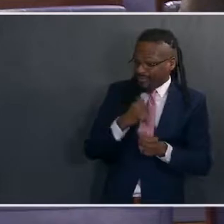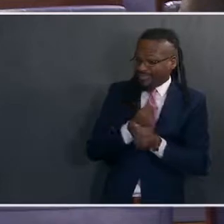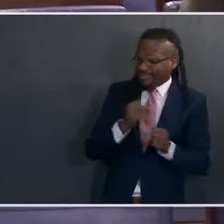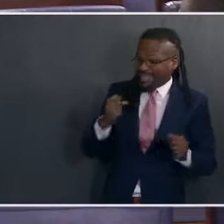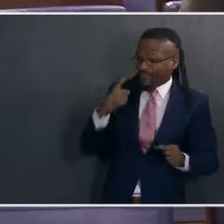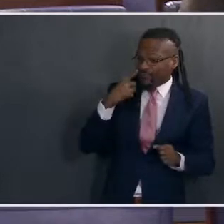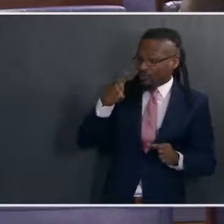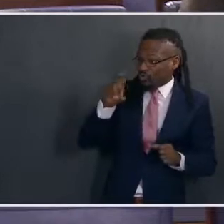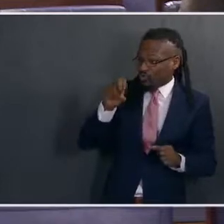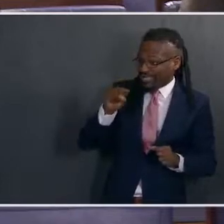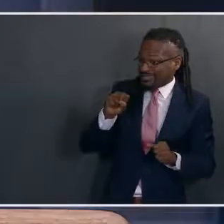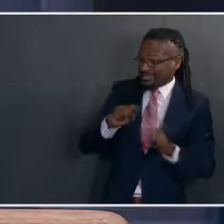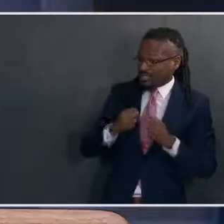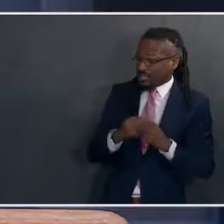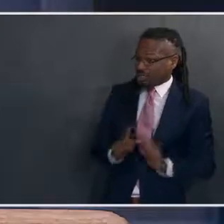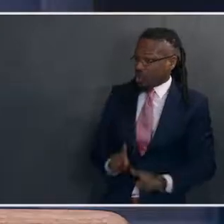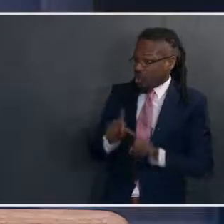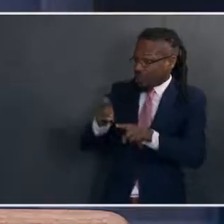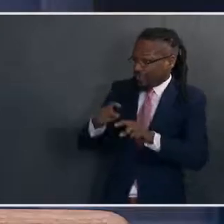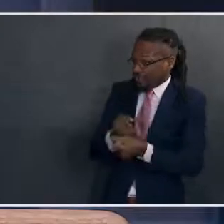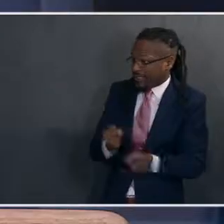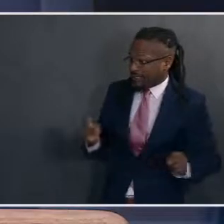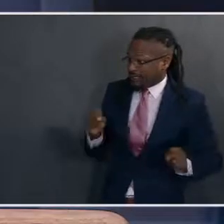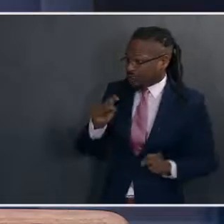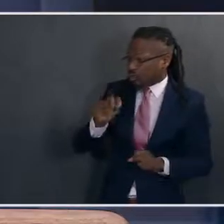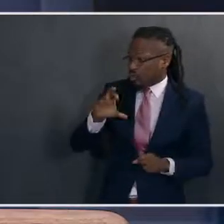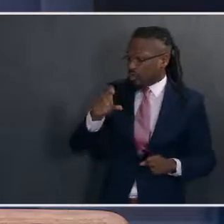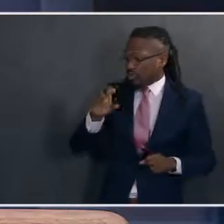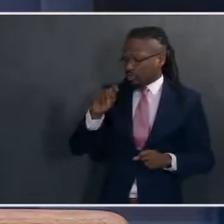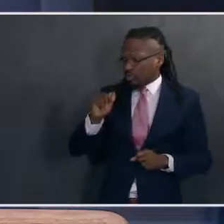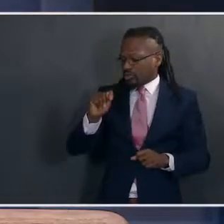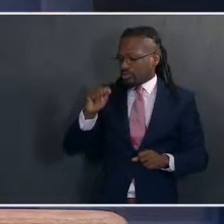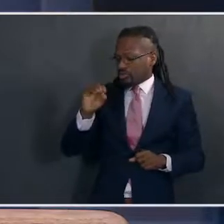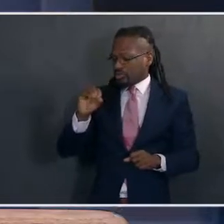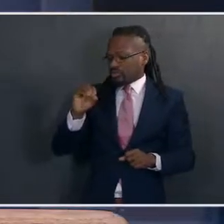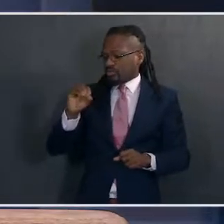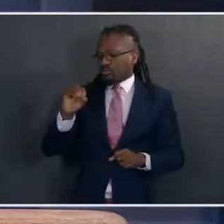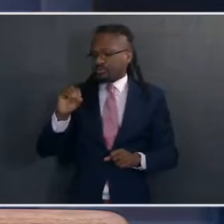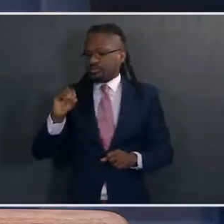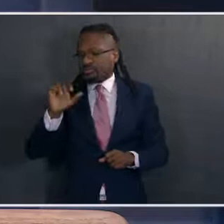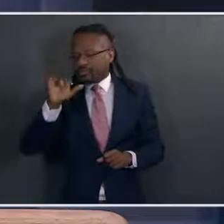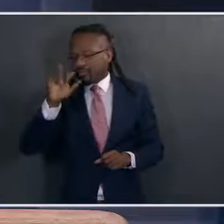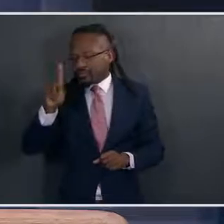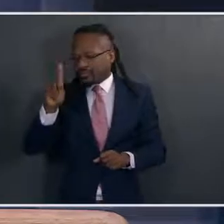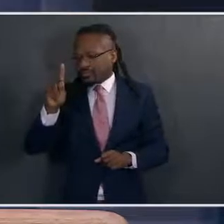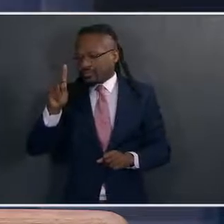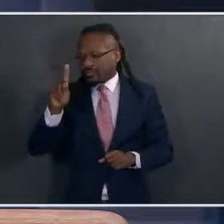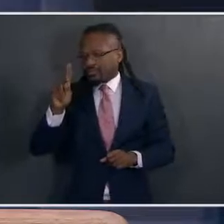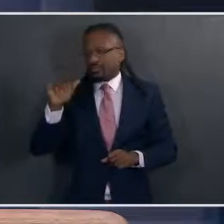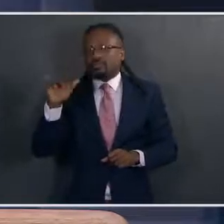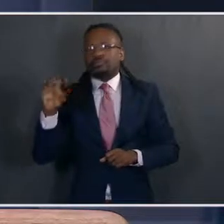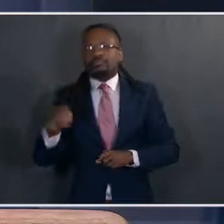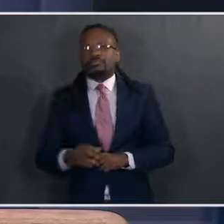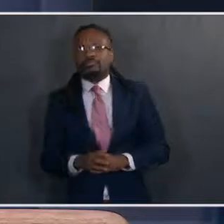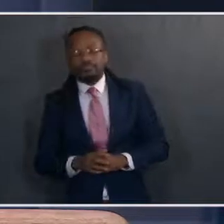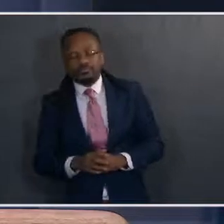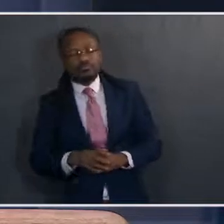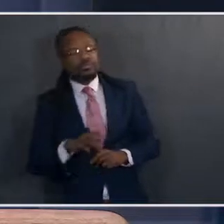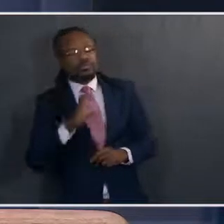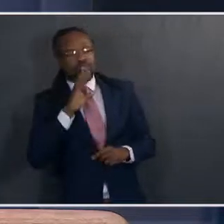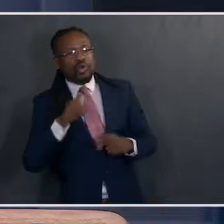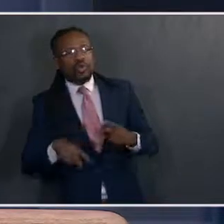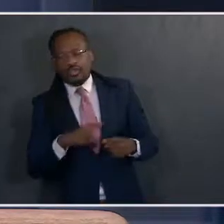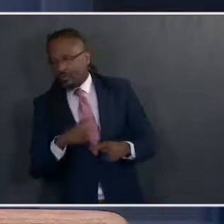go to Tokyo? Well, I know there's been some reporting on this. We're not currently talking